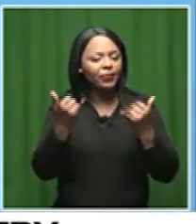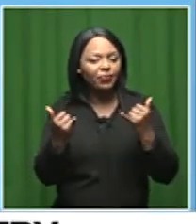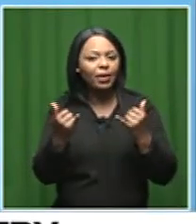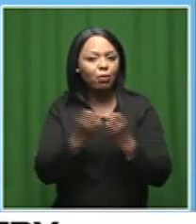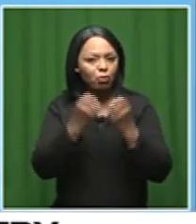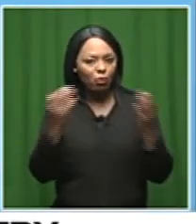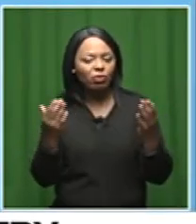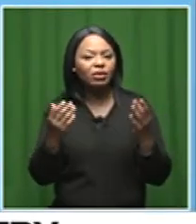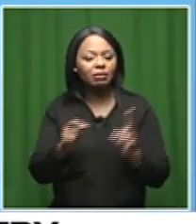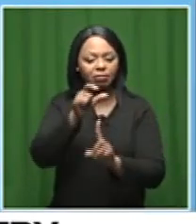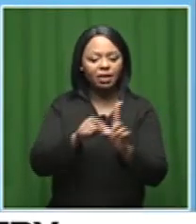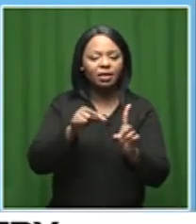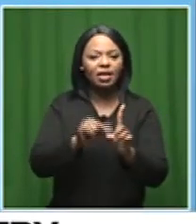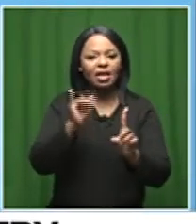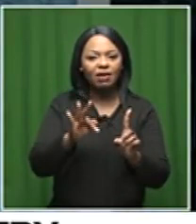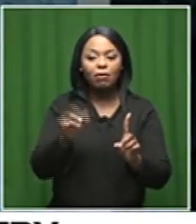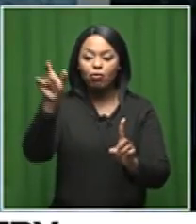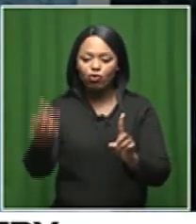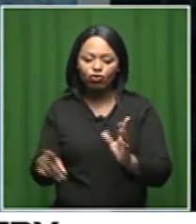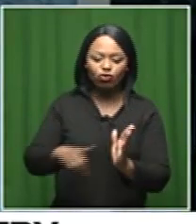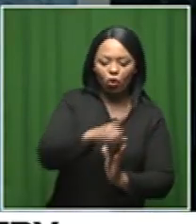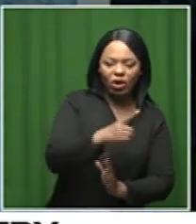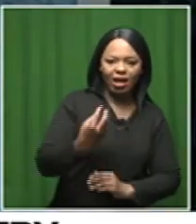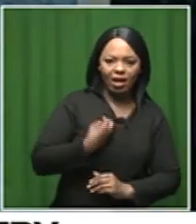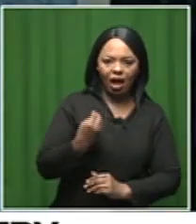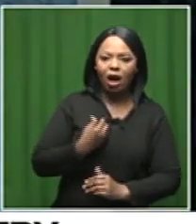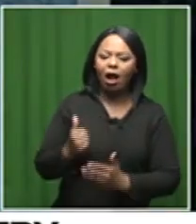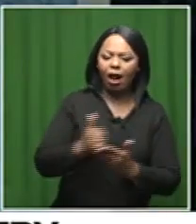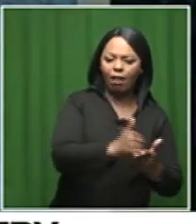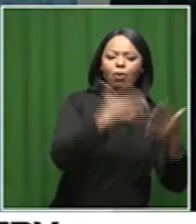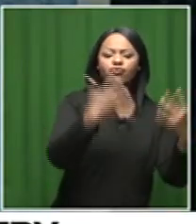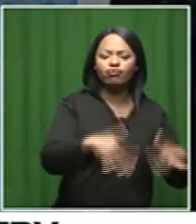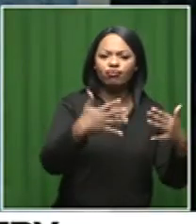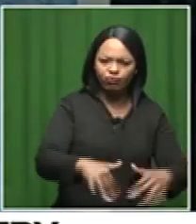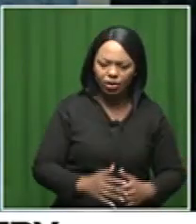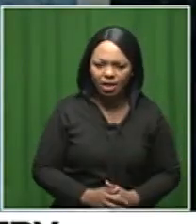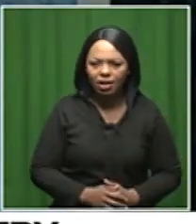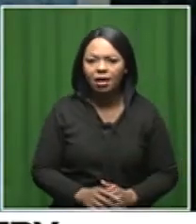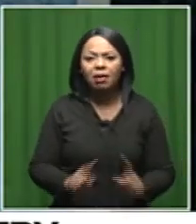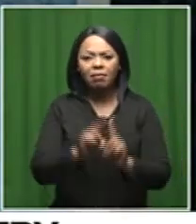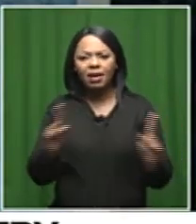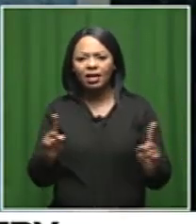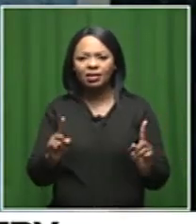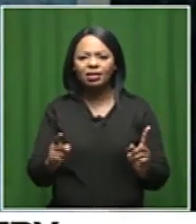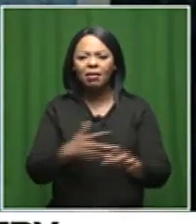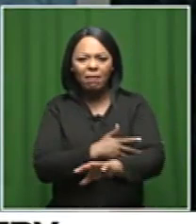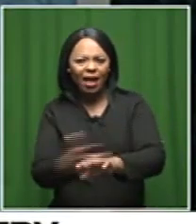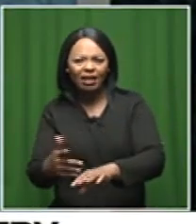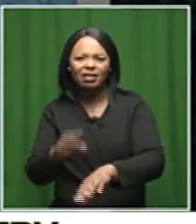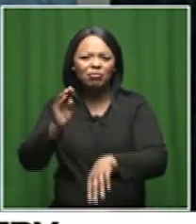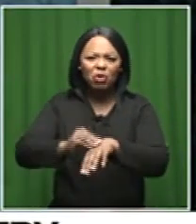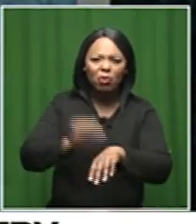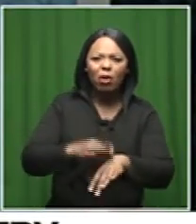for the patient if the donor is younger. And then from there, not have any major blood disorders. So there are